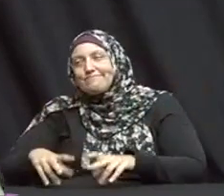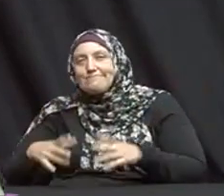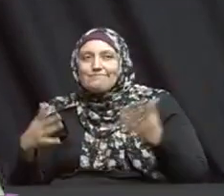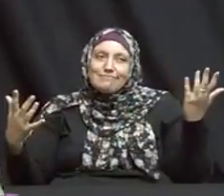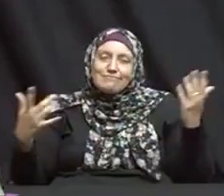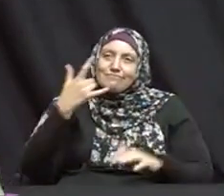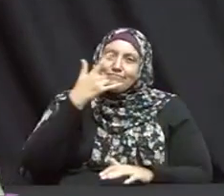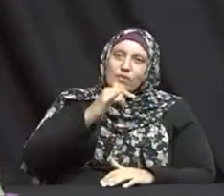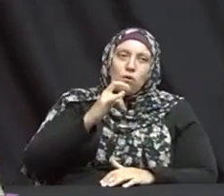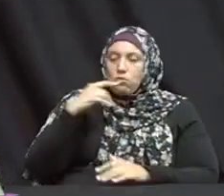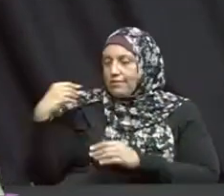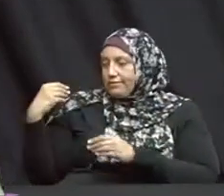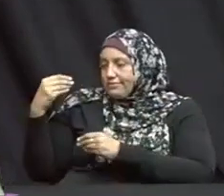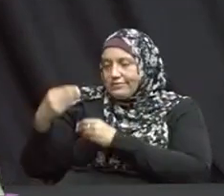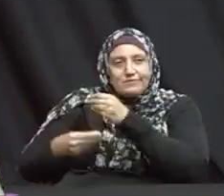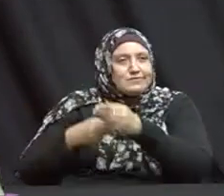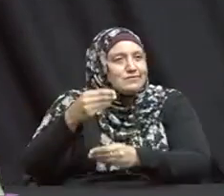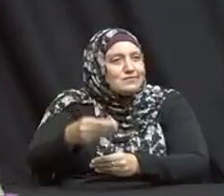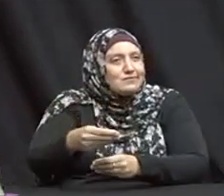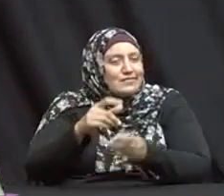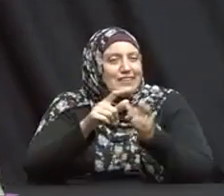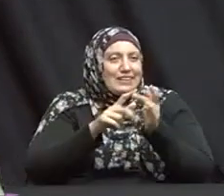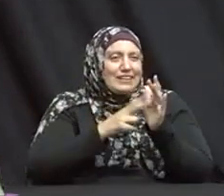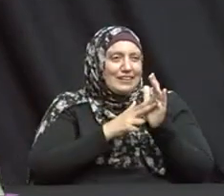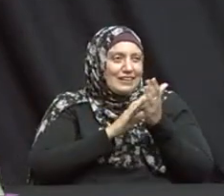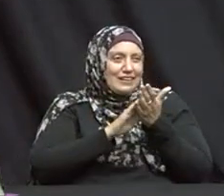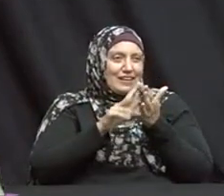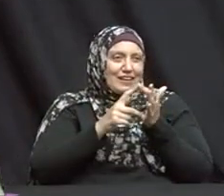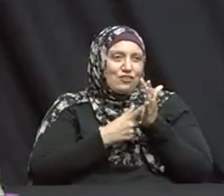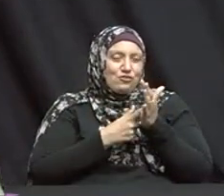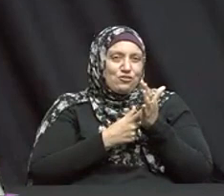like as if this person dies not in the religion of Islam.